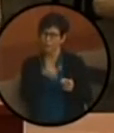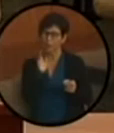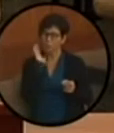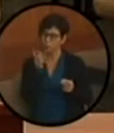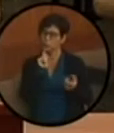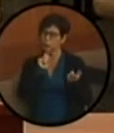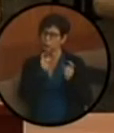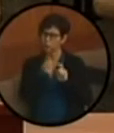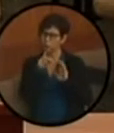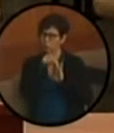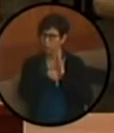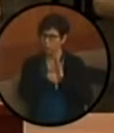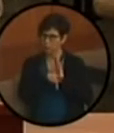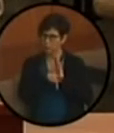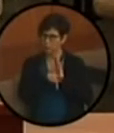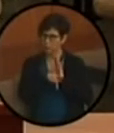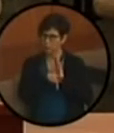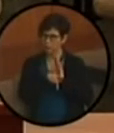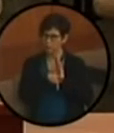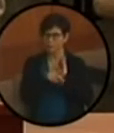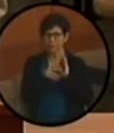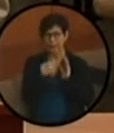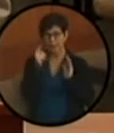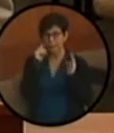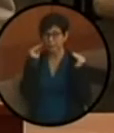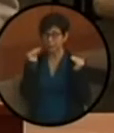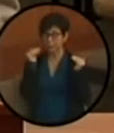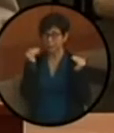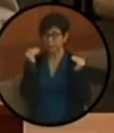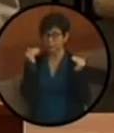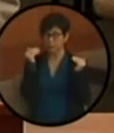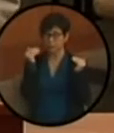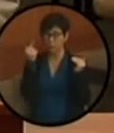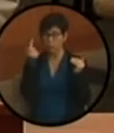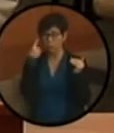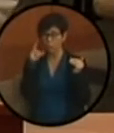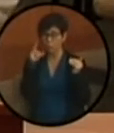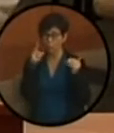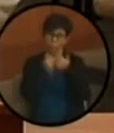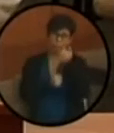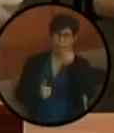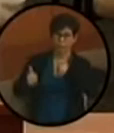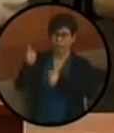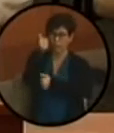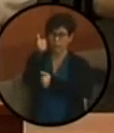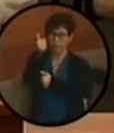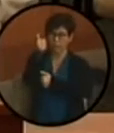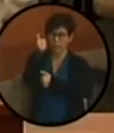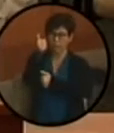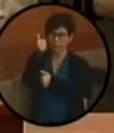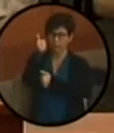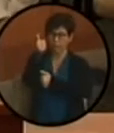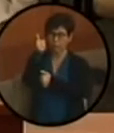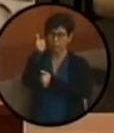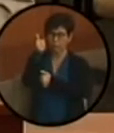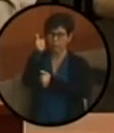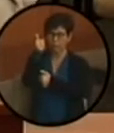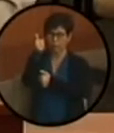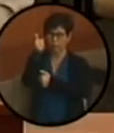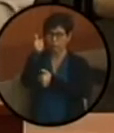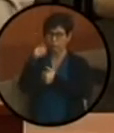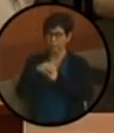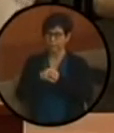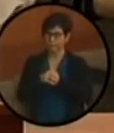of the executive branch locally, if this is the expectation to not necessarily look